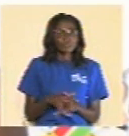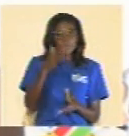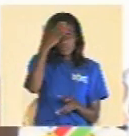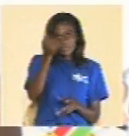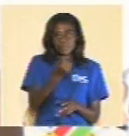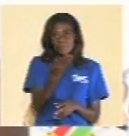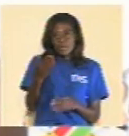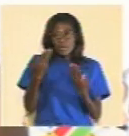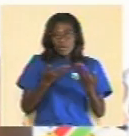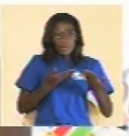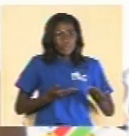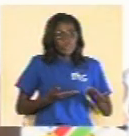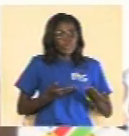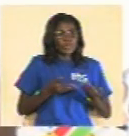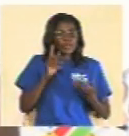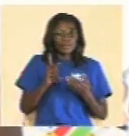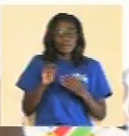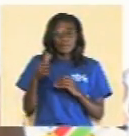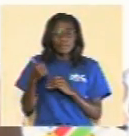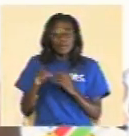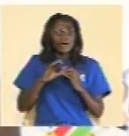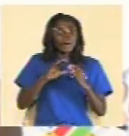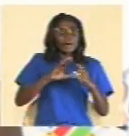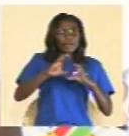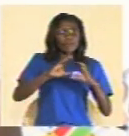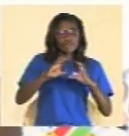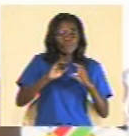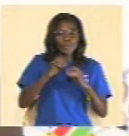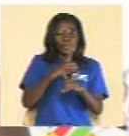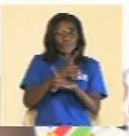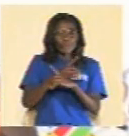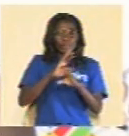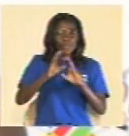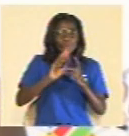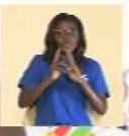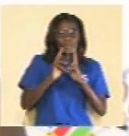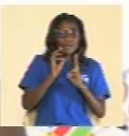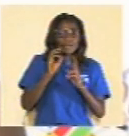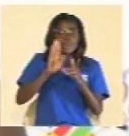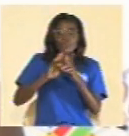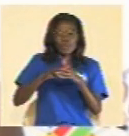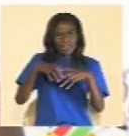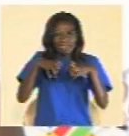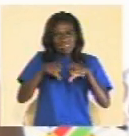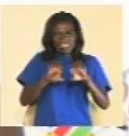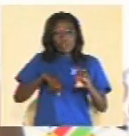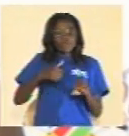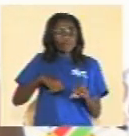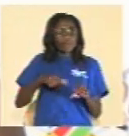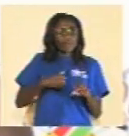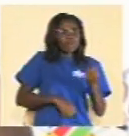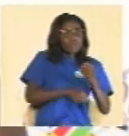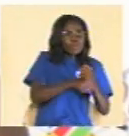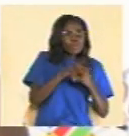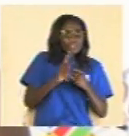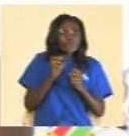Good afternoon, Namibia. Welcome to yet another edition here at the Government Communications Center. Today, of course, we are going to discuss leprosy treatment, support, and care.